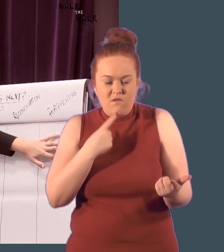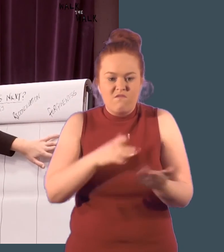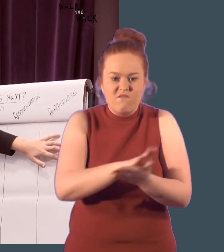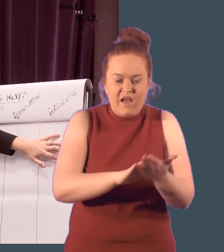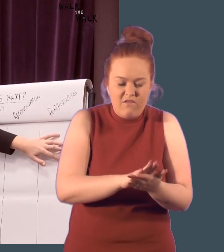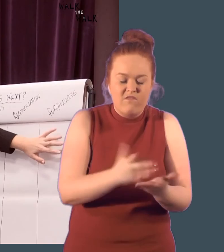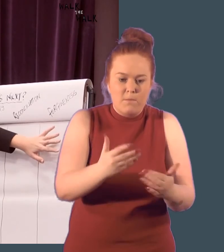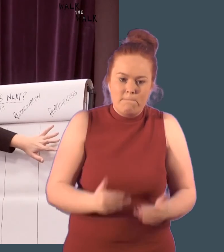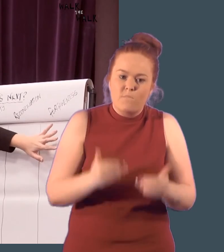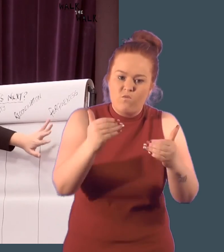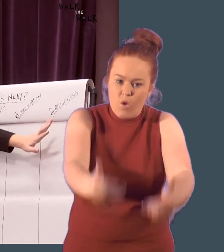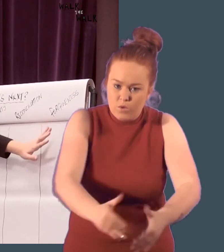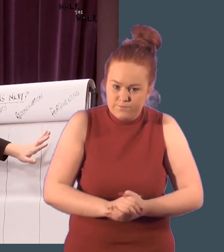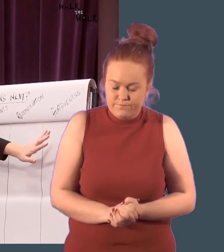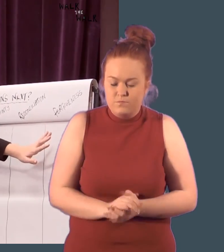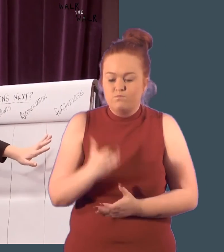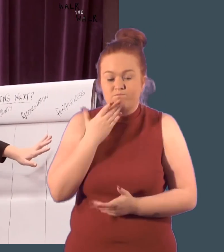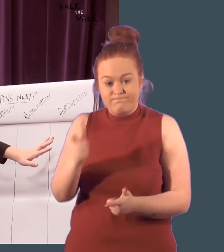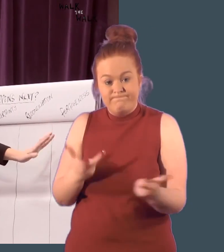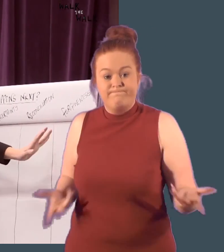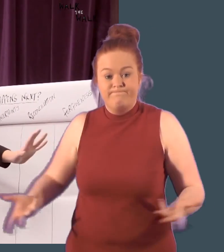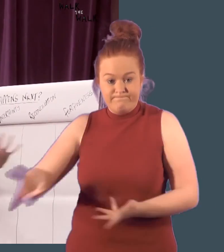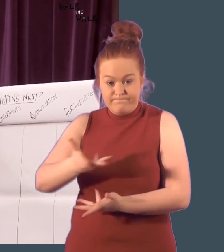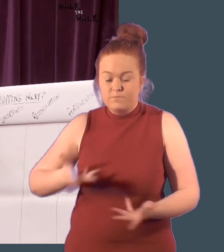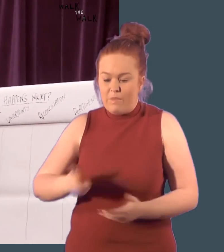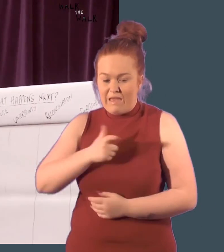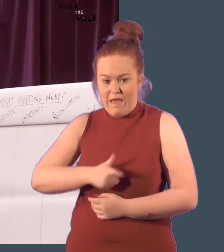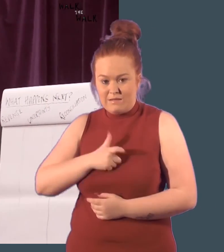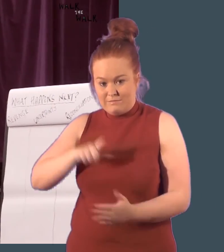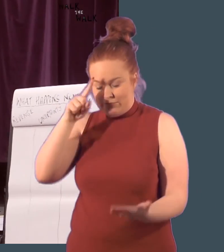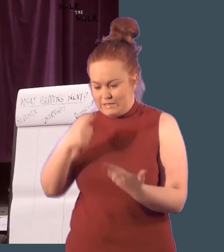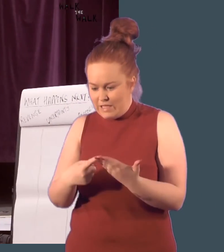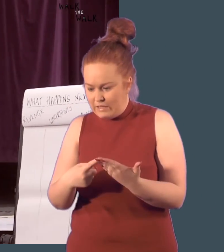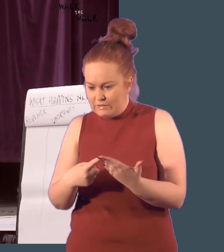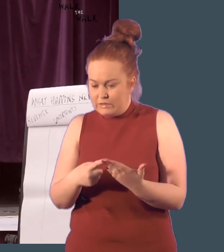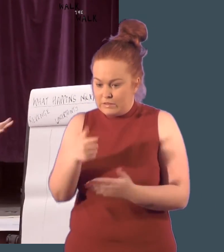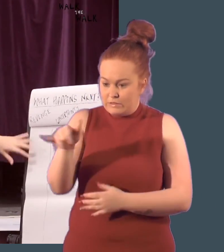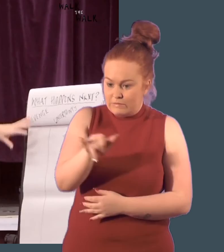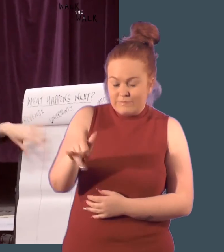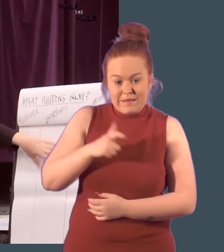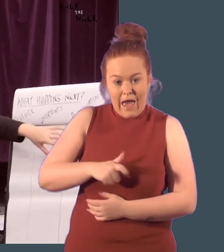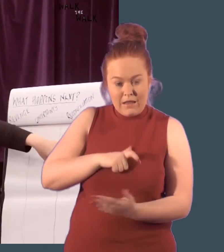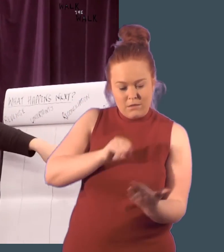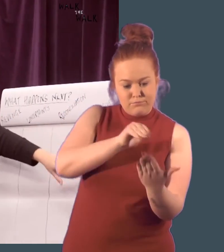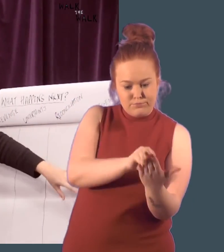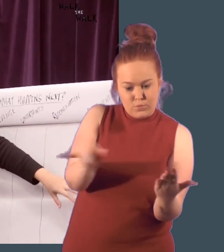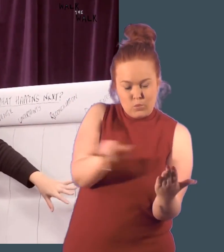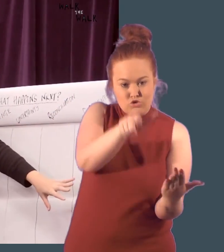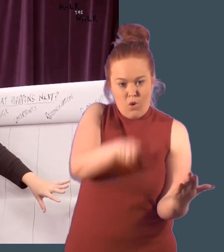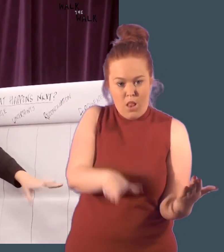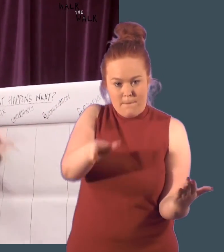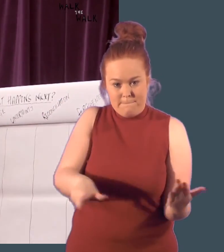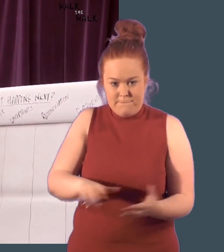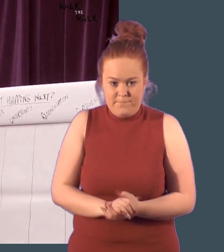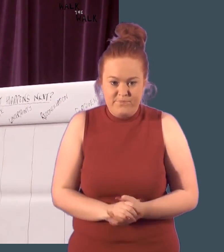on? I want you to have a bit of discussion about all the characters and decide which column each one falls